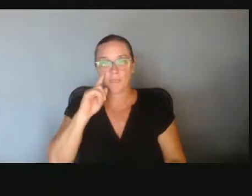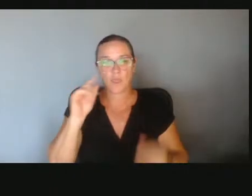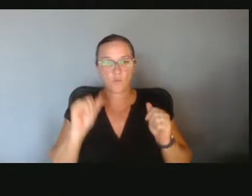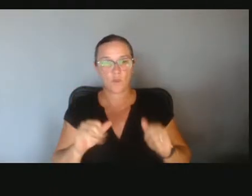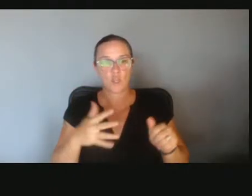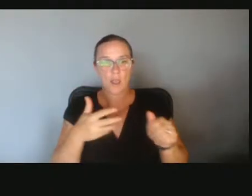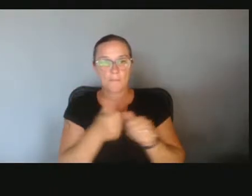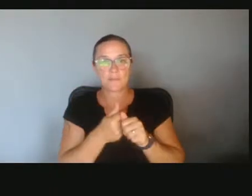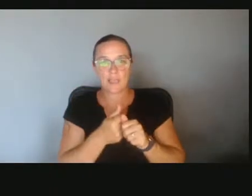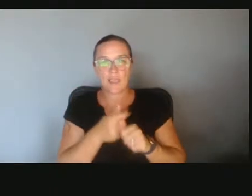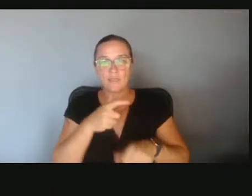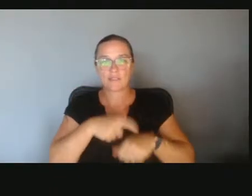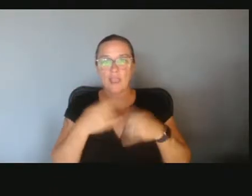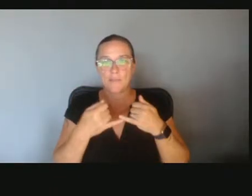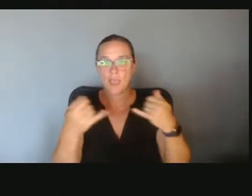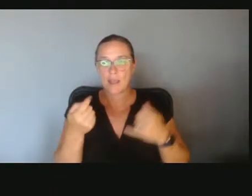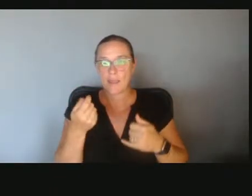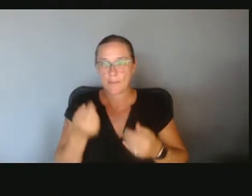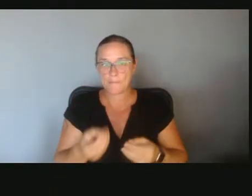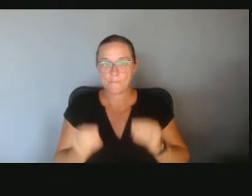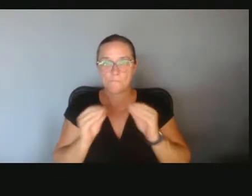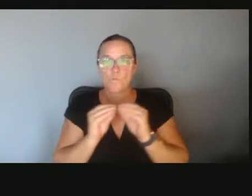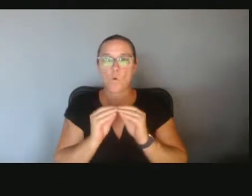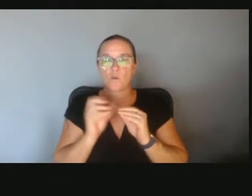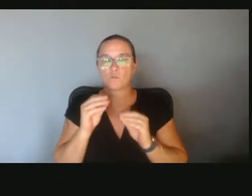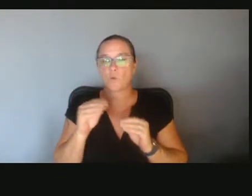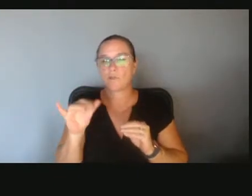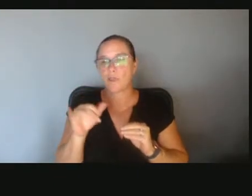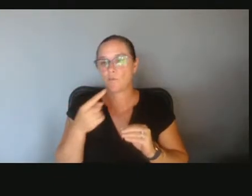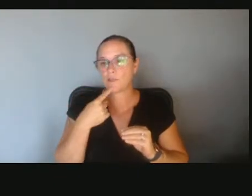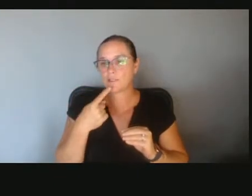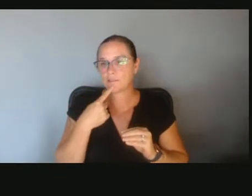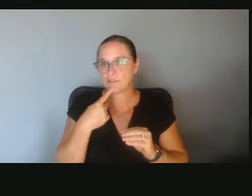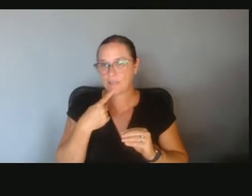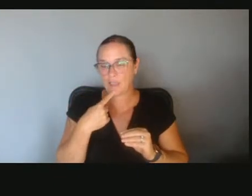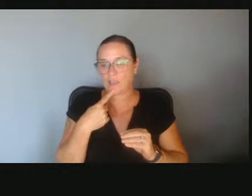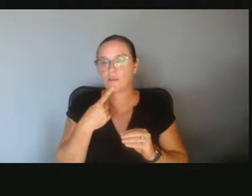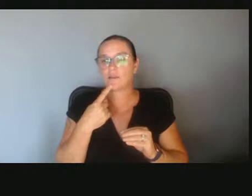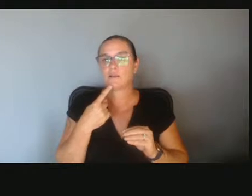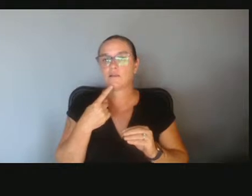just a timeline a little bit more. So as we mentioned, revised downward